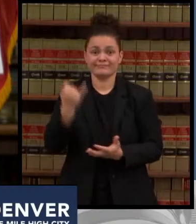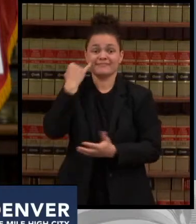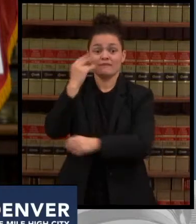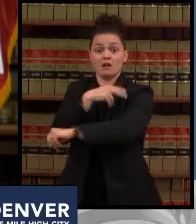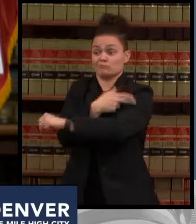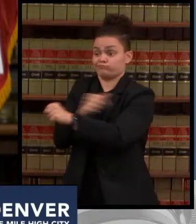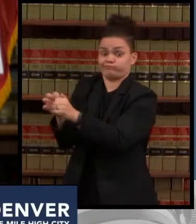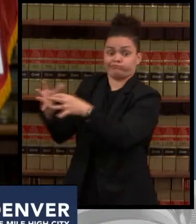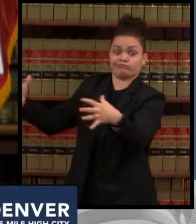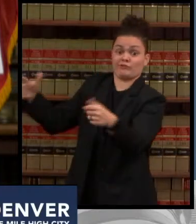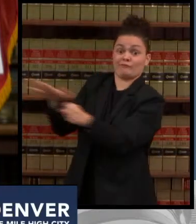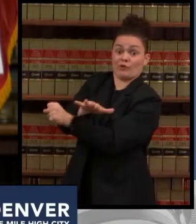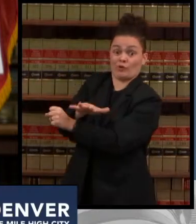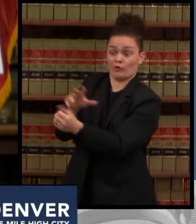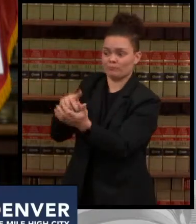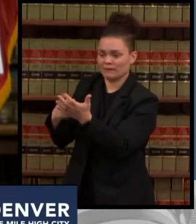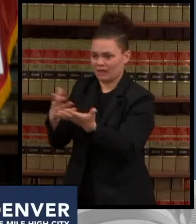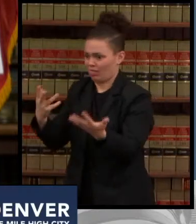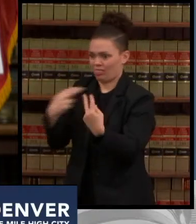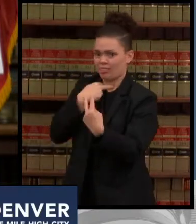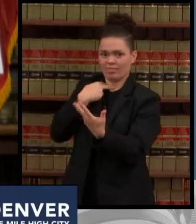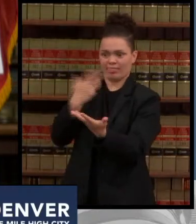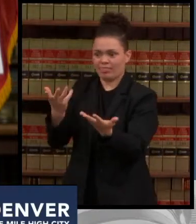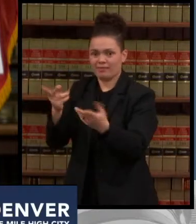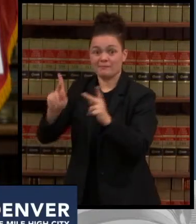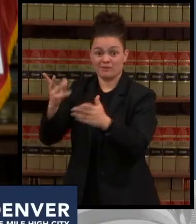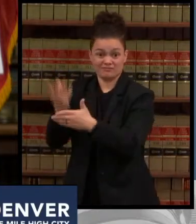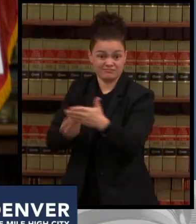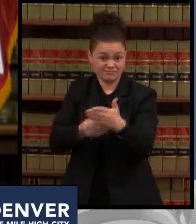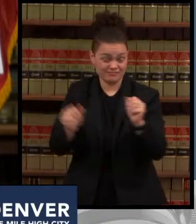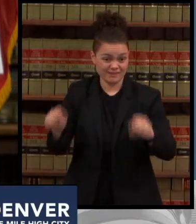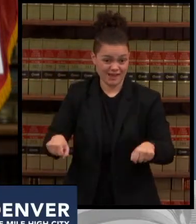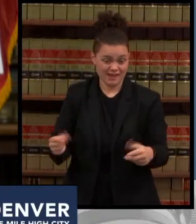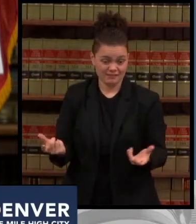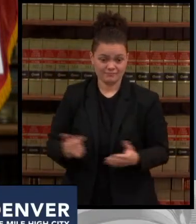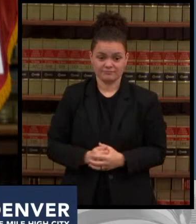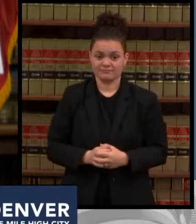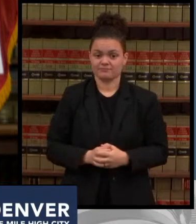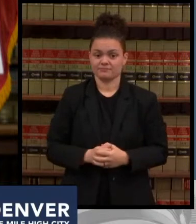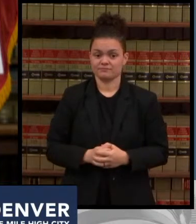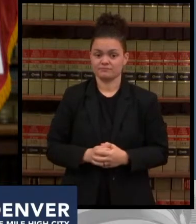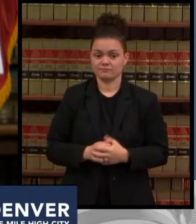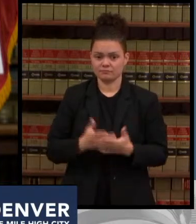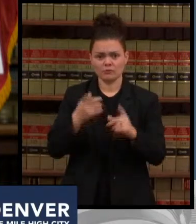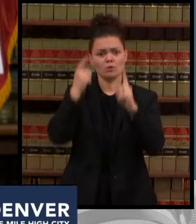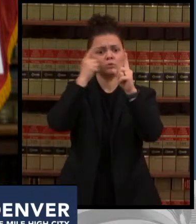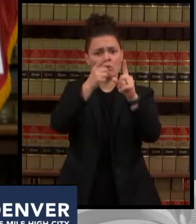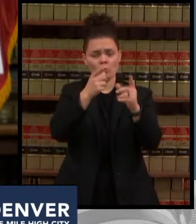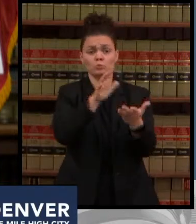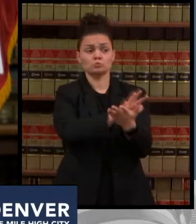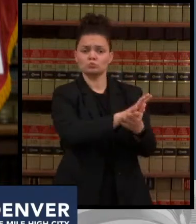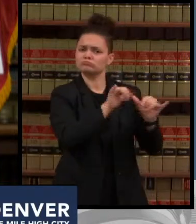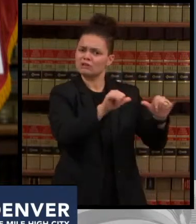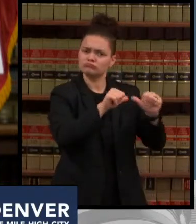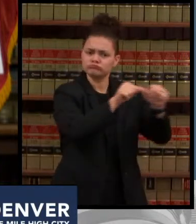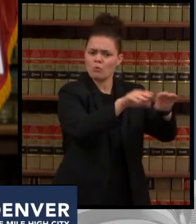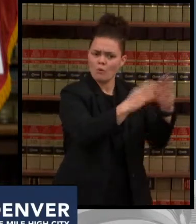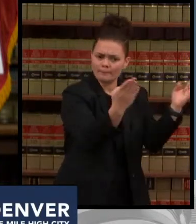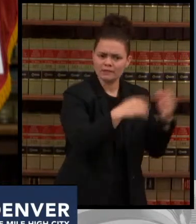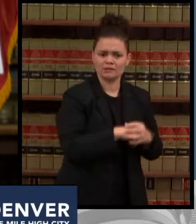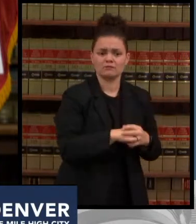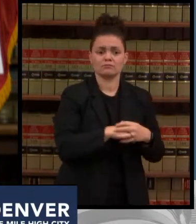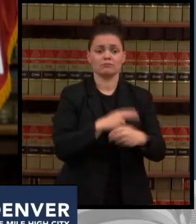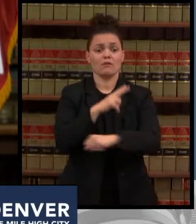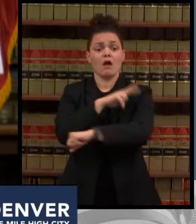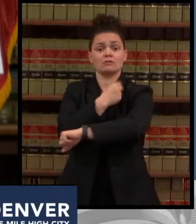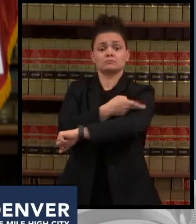local businesses running at full capacity, to keep our schools open, and reduce the strain on our hospitals, this is the